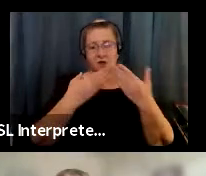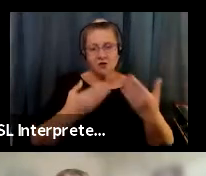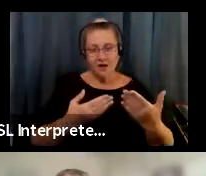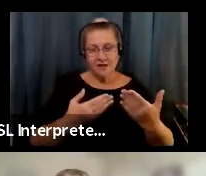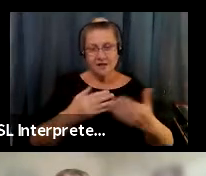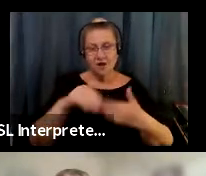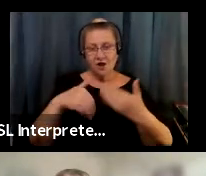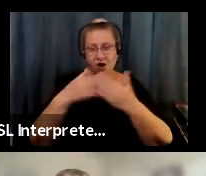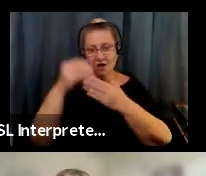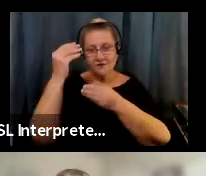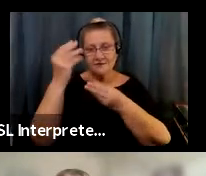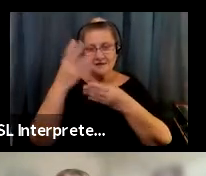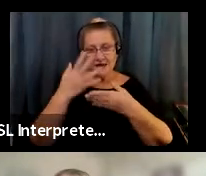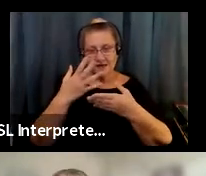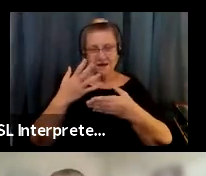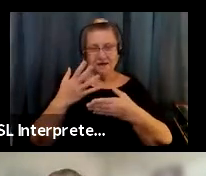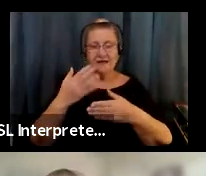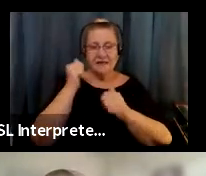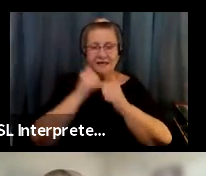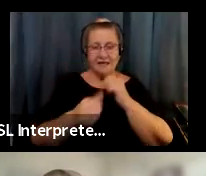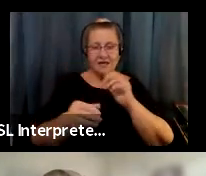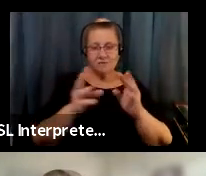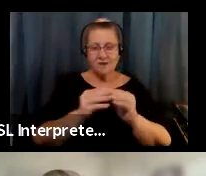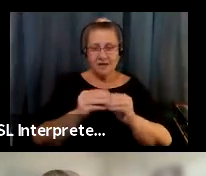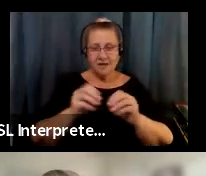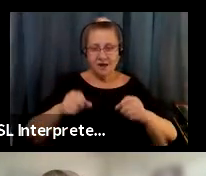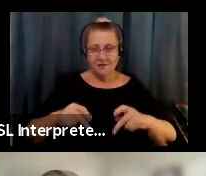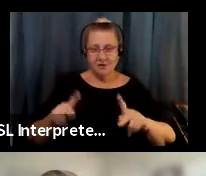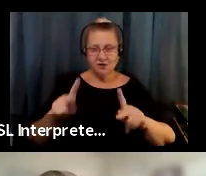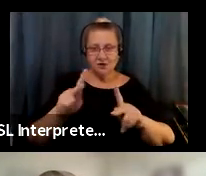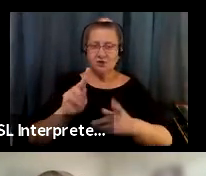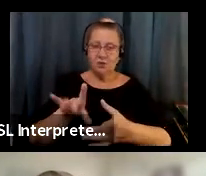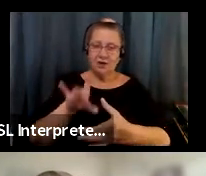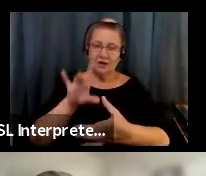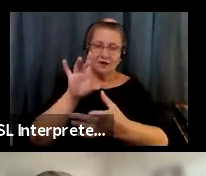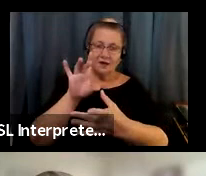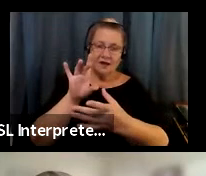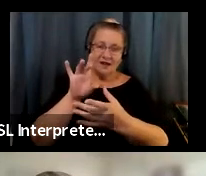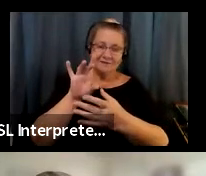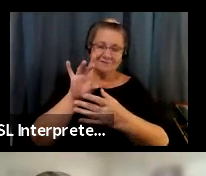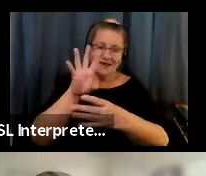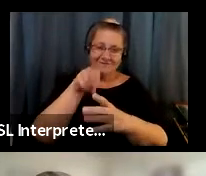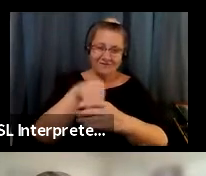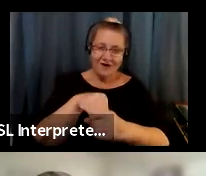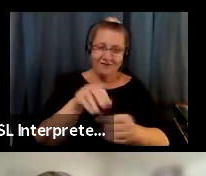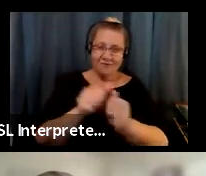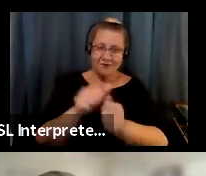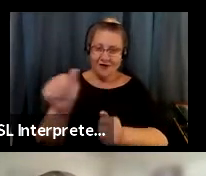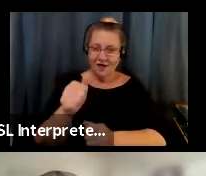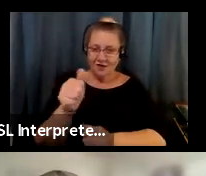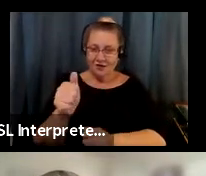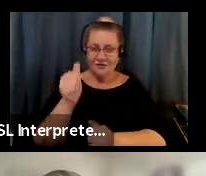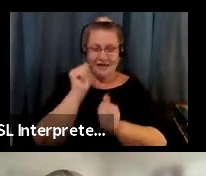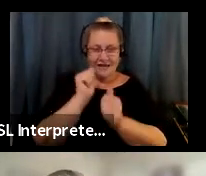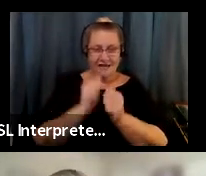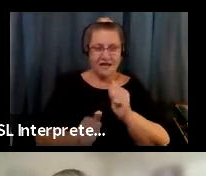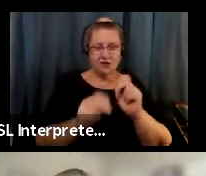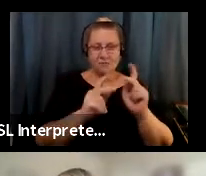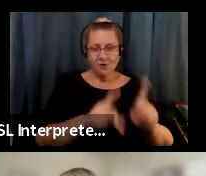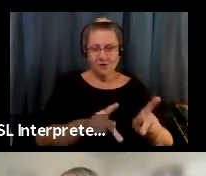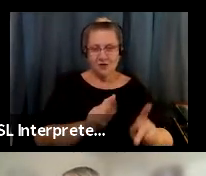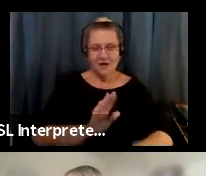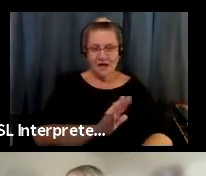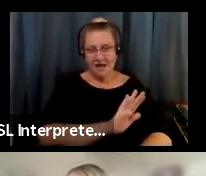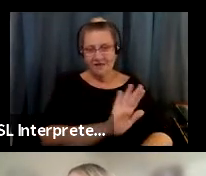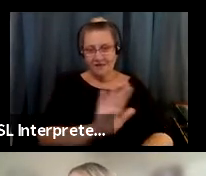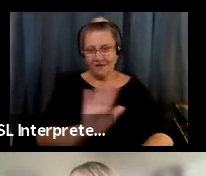provided at each meeting and the opportunity to engage with others who, from their unique spaces, we're also trying to